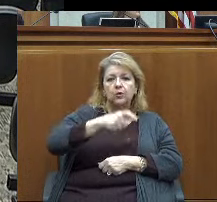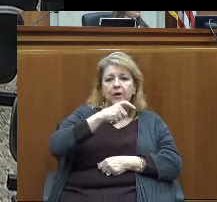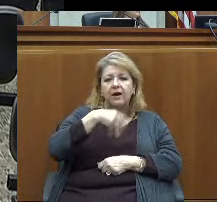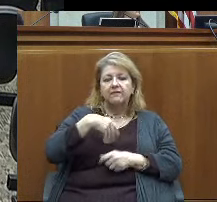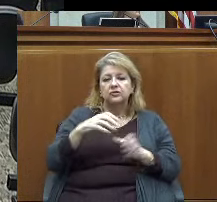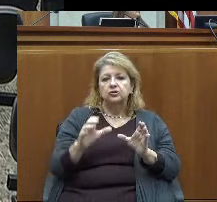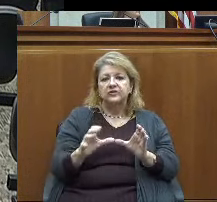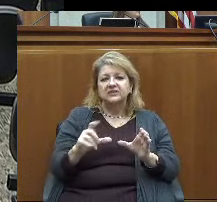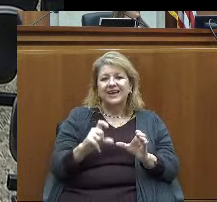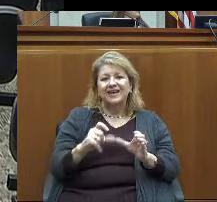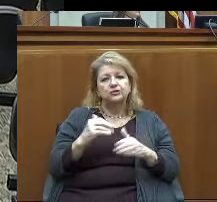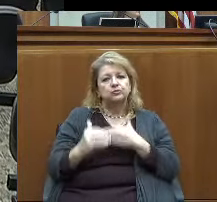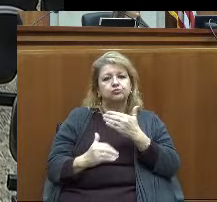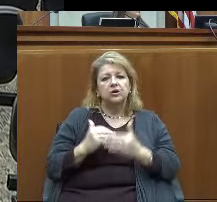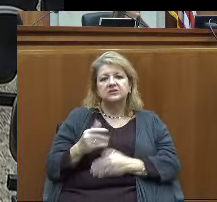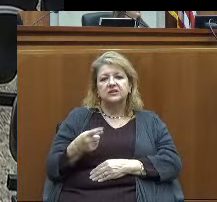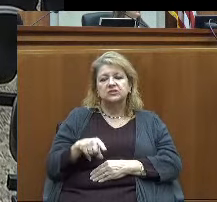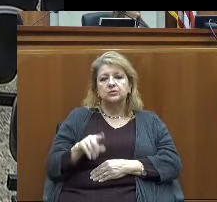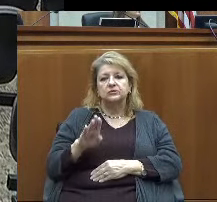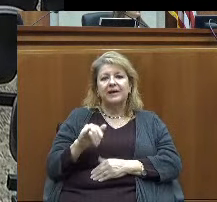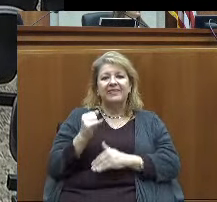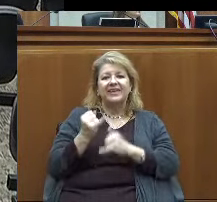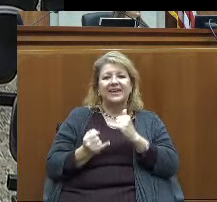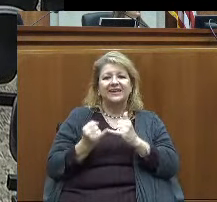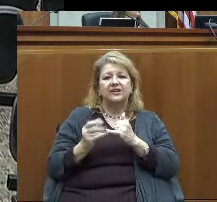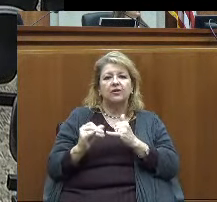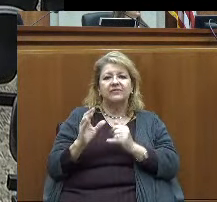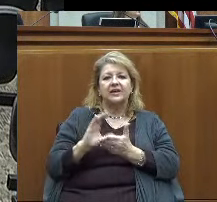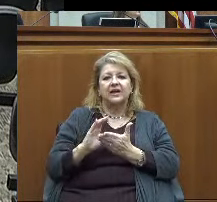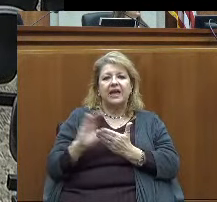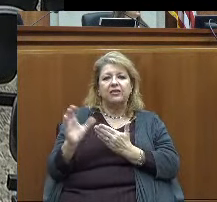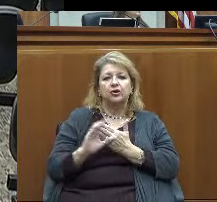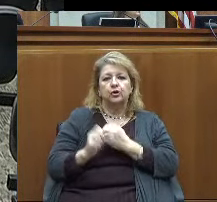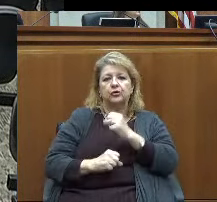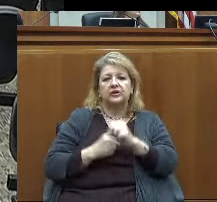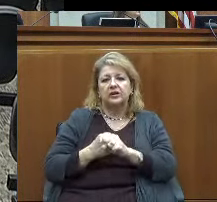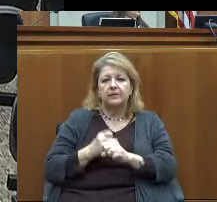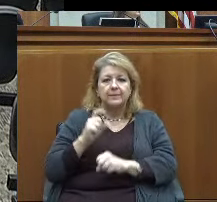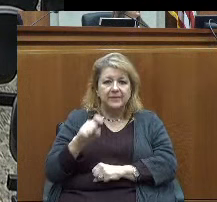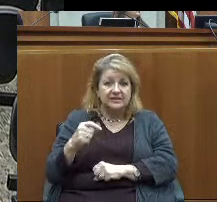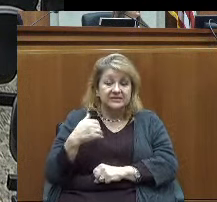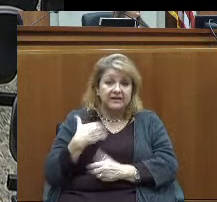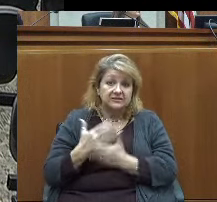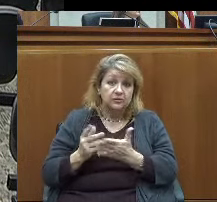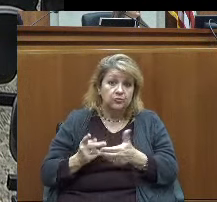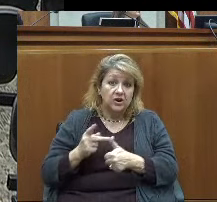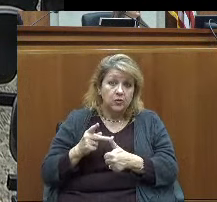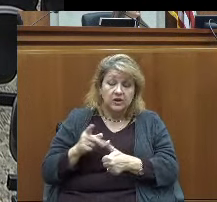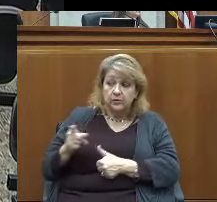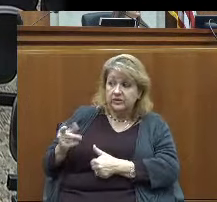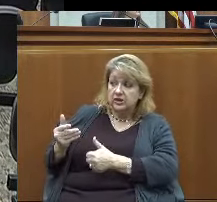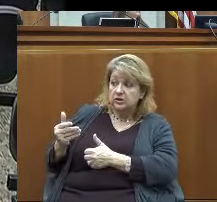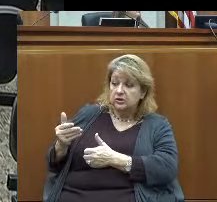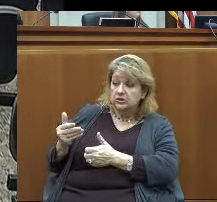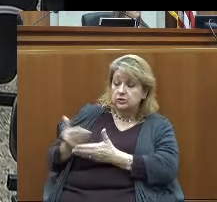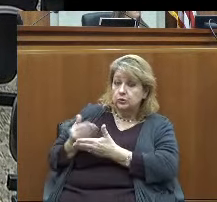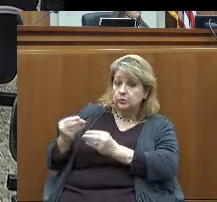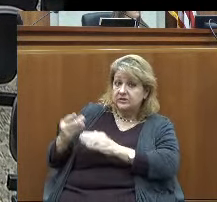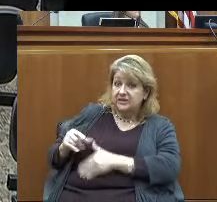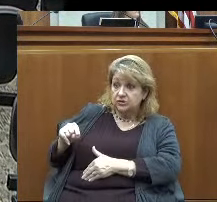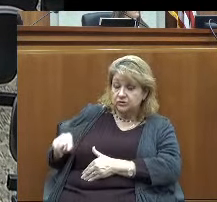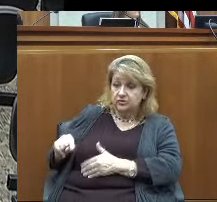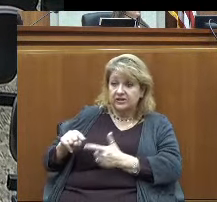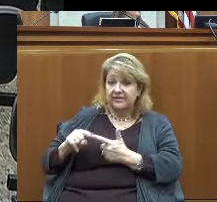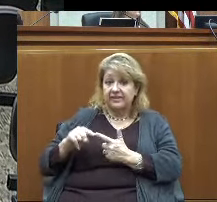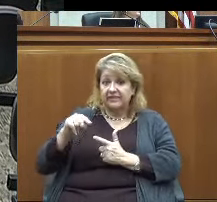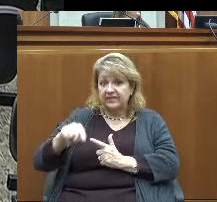certifications. So we had to process those like by the end of the calendar year. So they had to have some level of priority too. But again, those